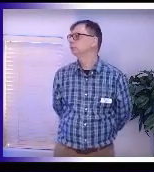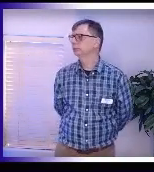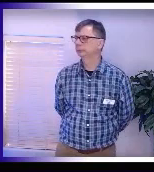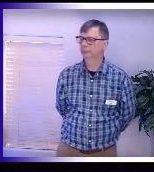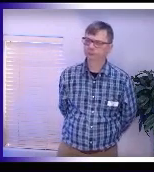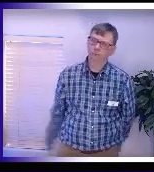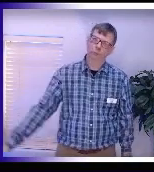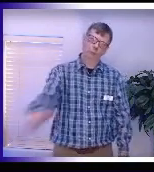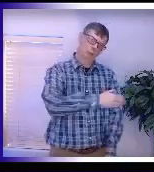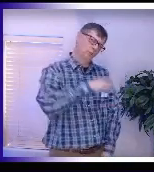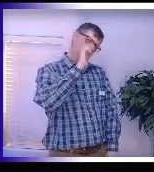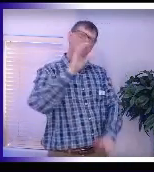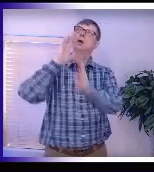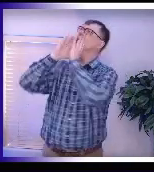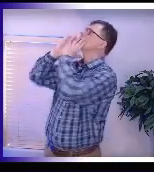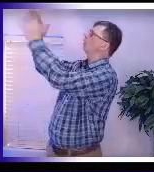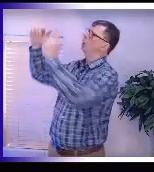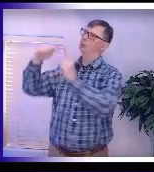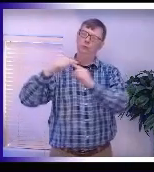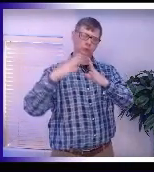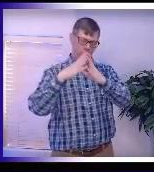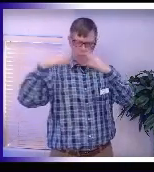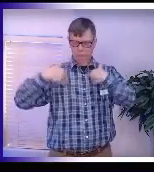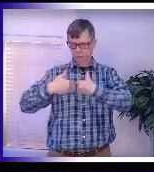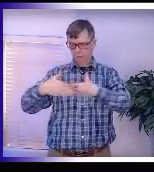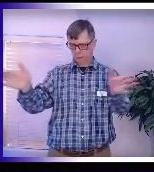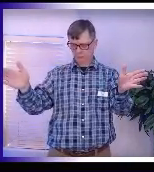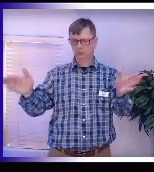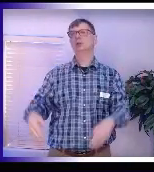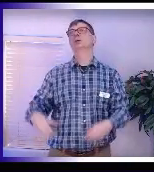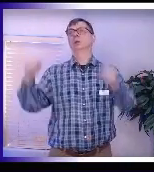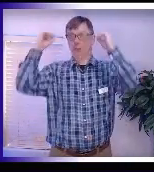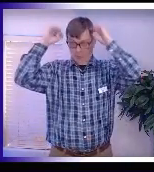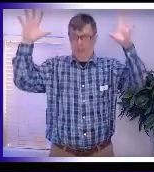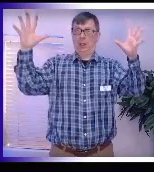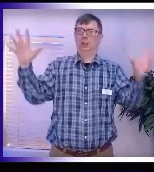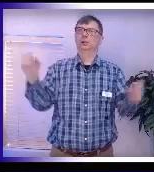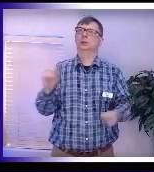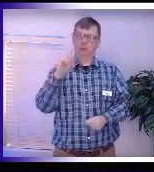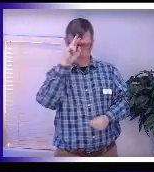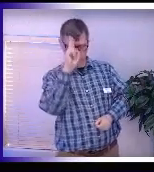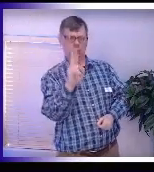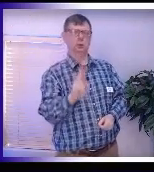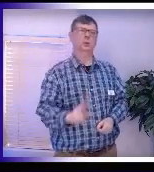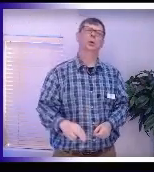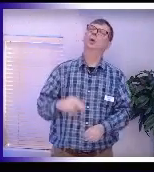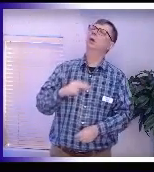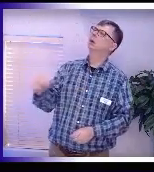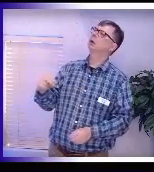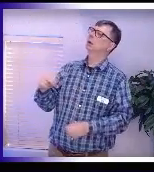We are called to openness, to surprise, astonishment, even